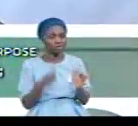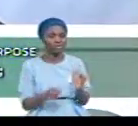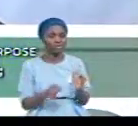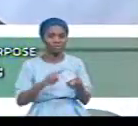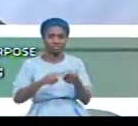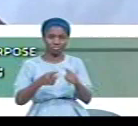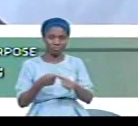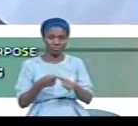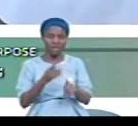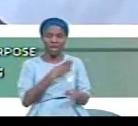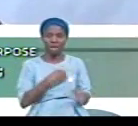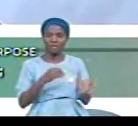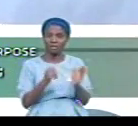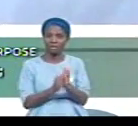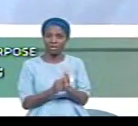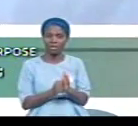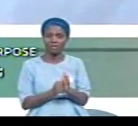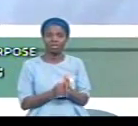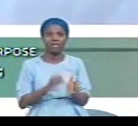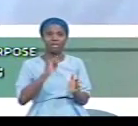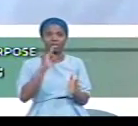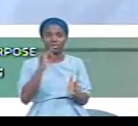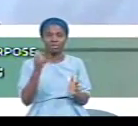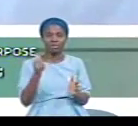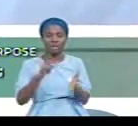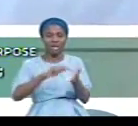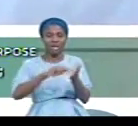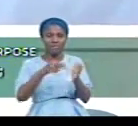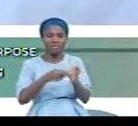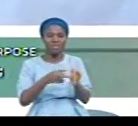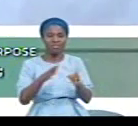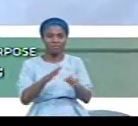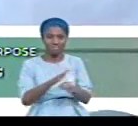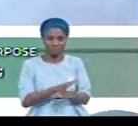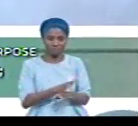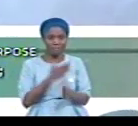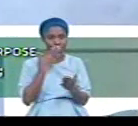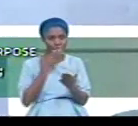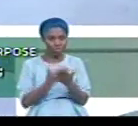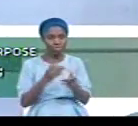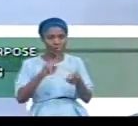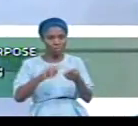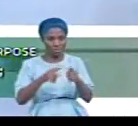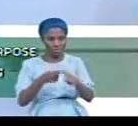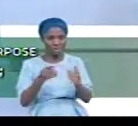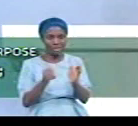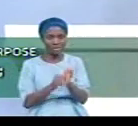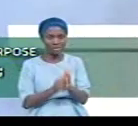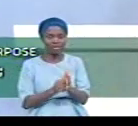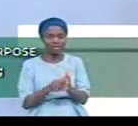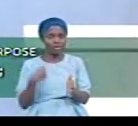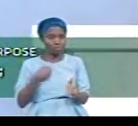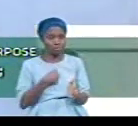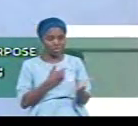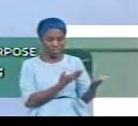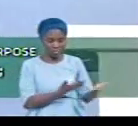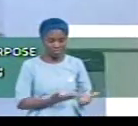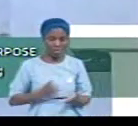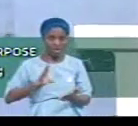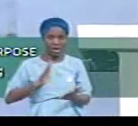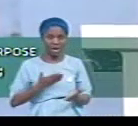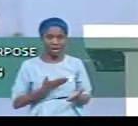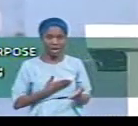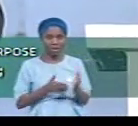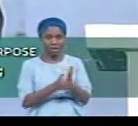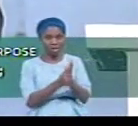that is a meaningful partnership that will bring our resources together, our talents together,